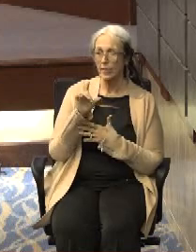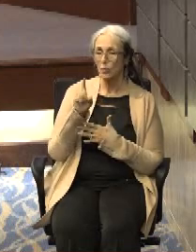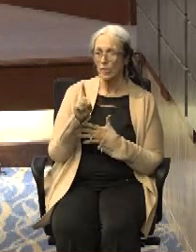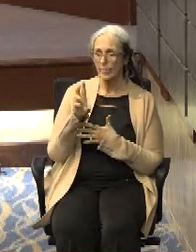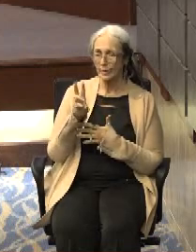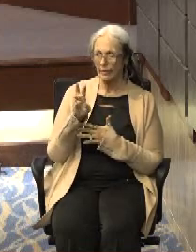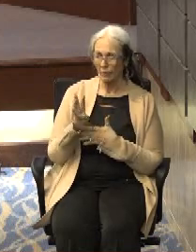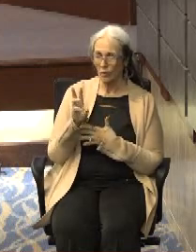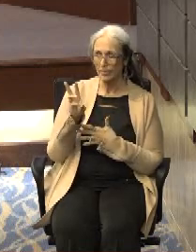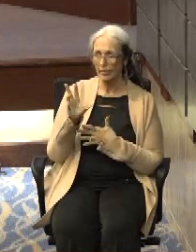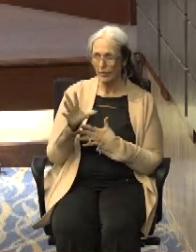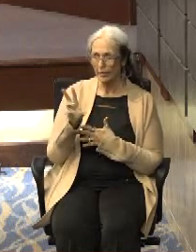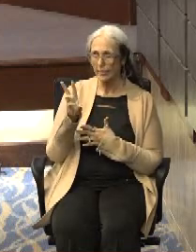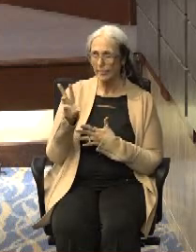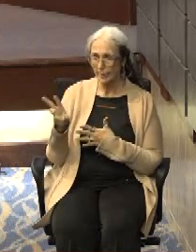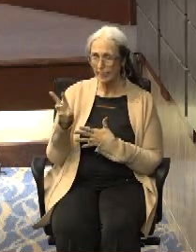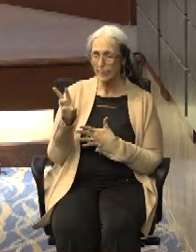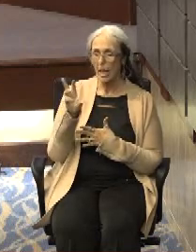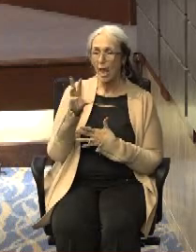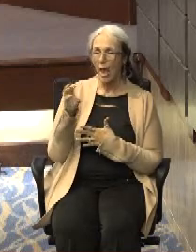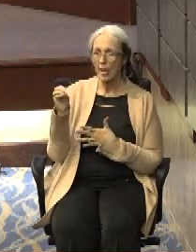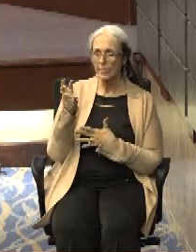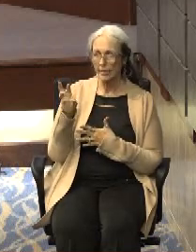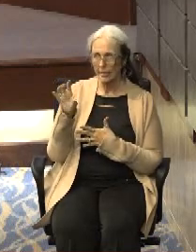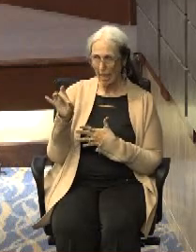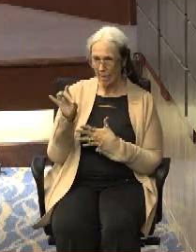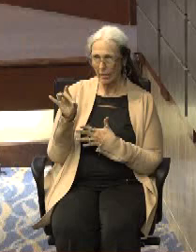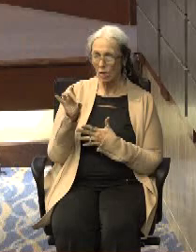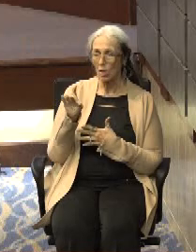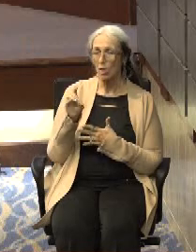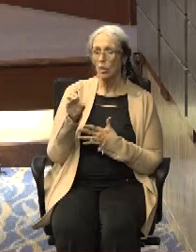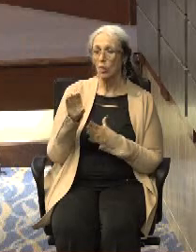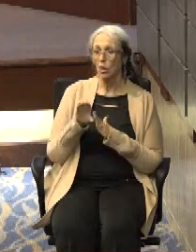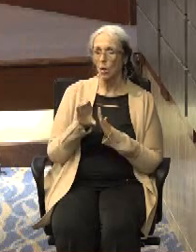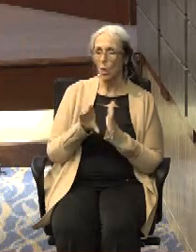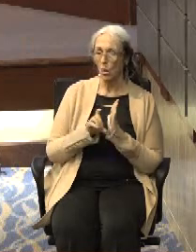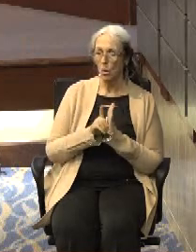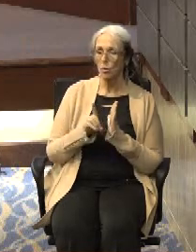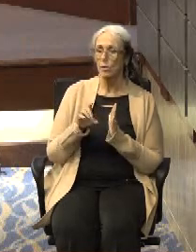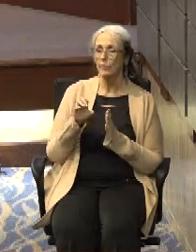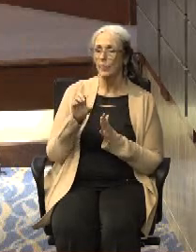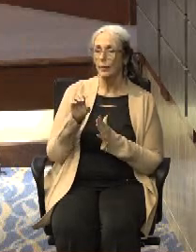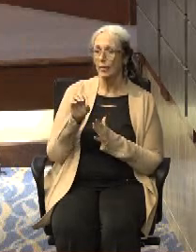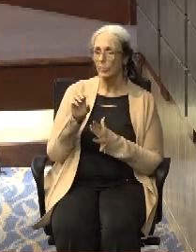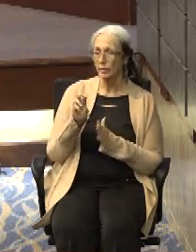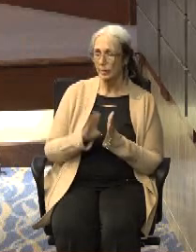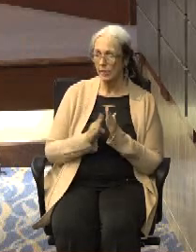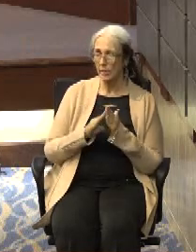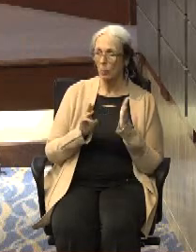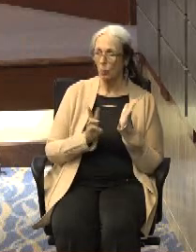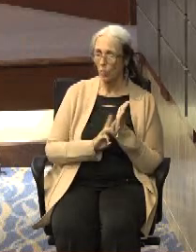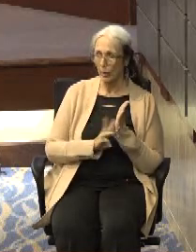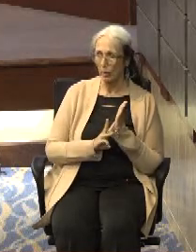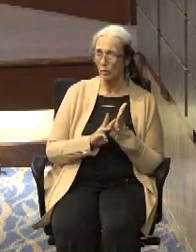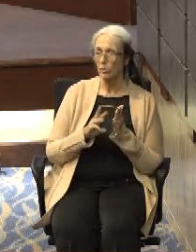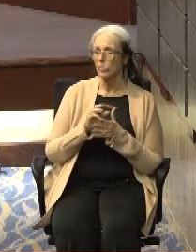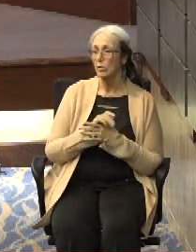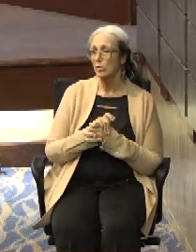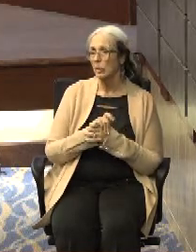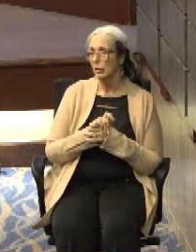18-164, 165, 166, and 168 of the Code of Ordinances of the City of Waco regarding the City of Waco's Texas Municipal Retire